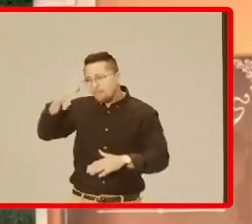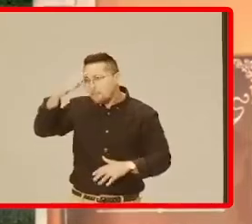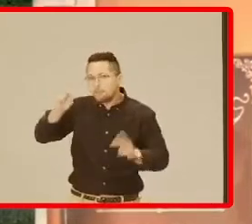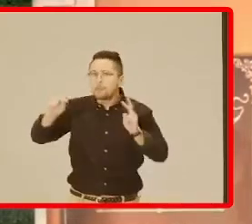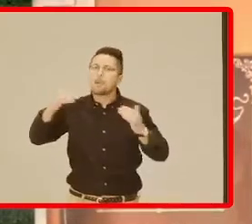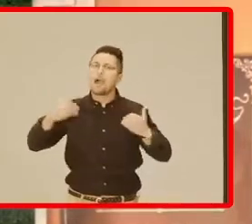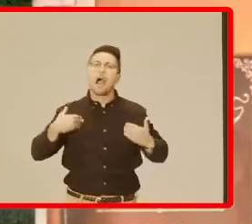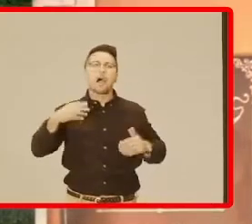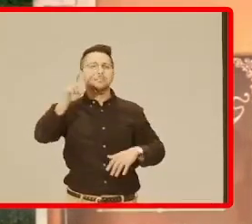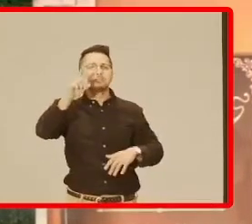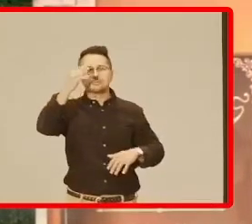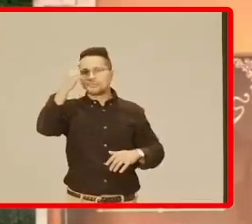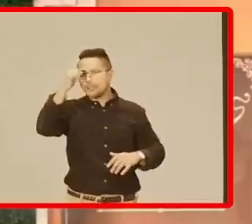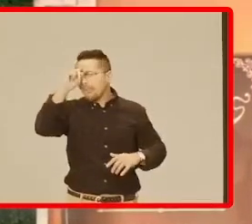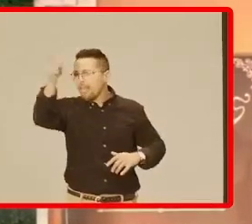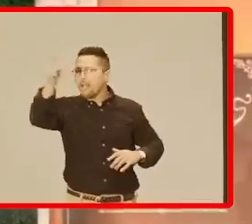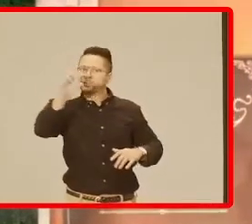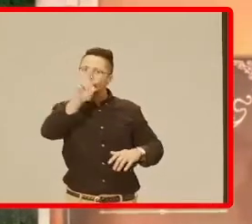disabilities worldwide.